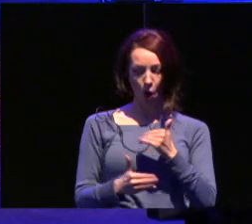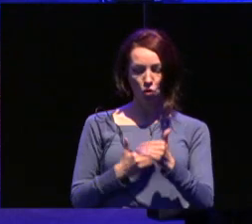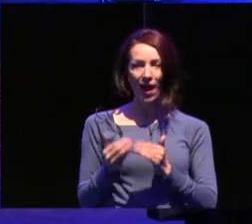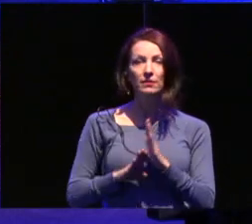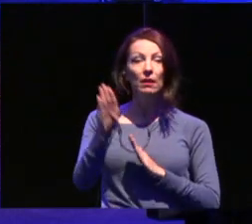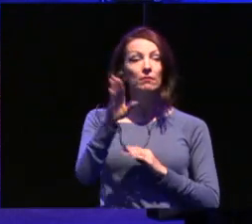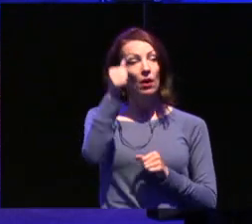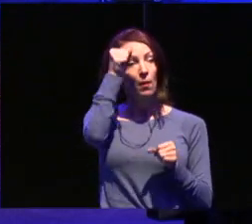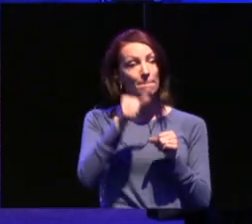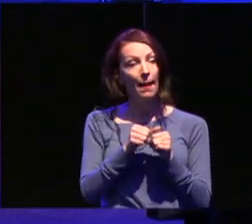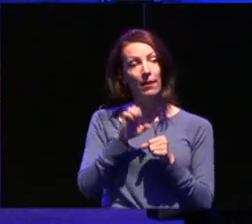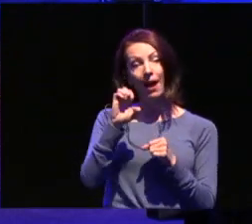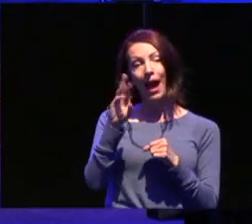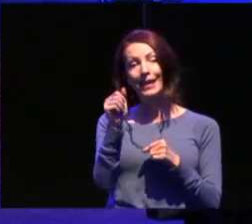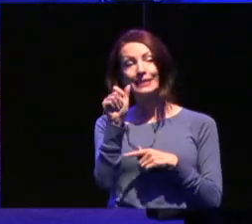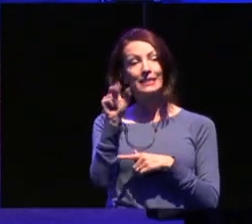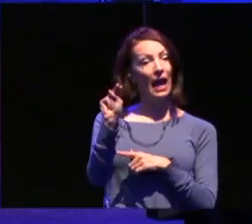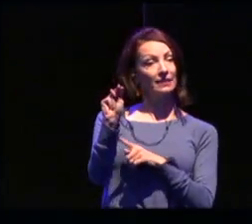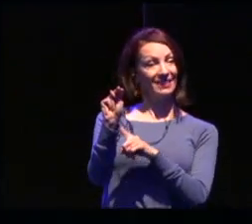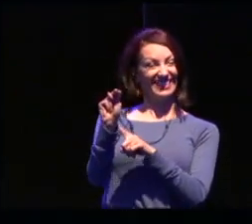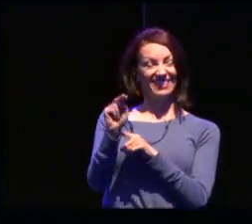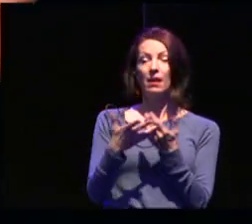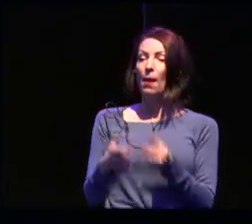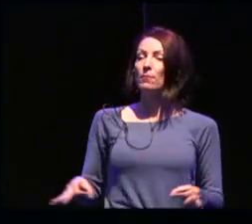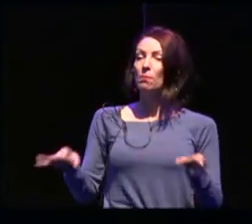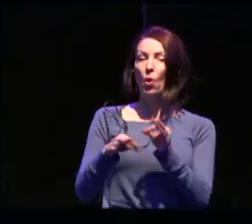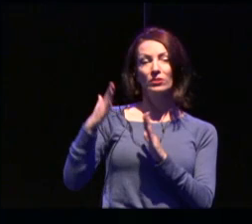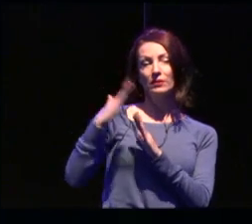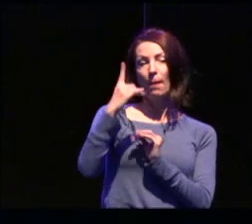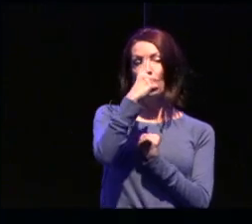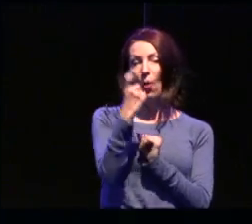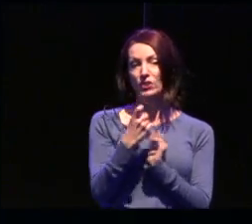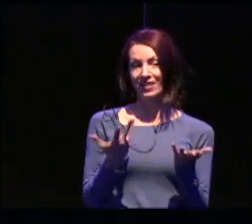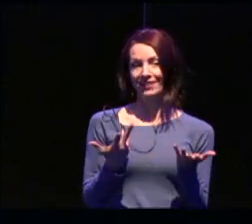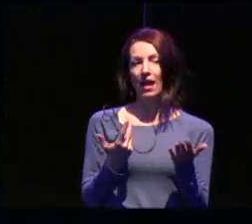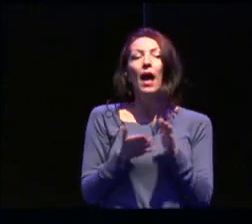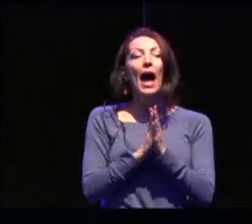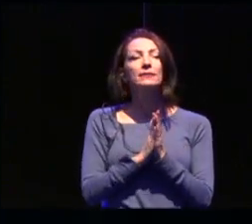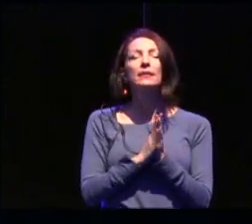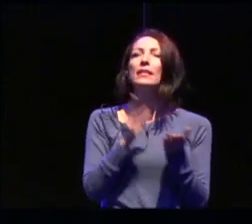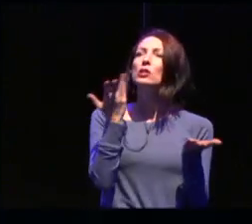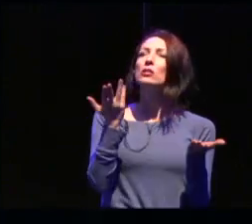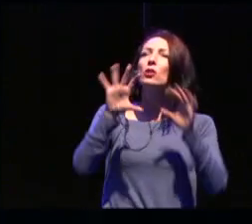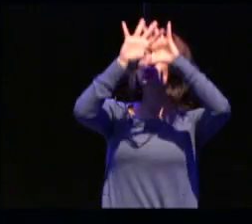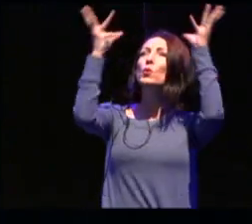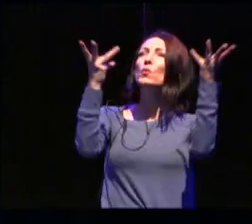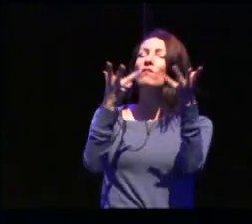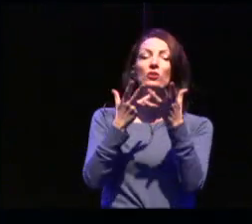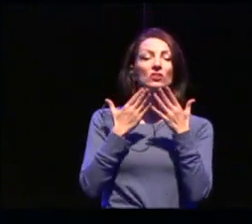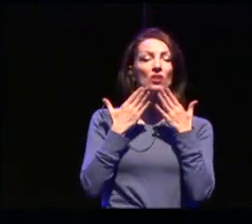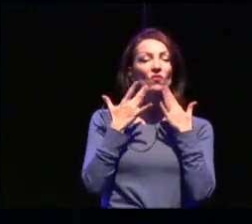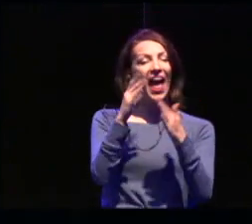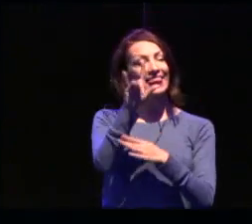Remember Einstein's question? He said that one of the most important questions you can ever ask is the universe friendly?